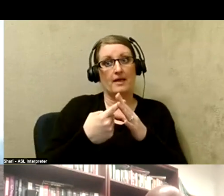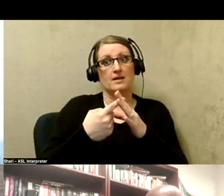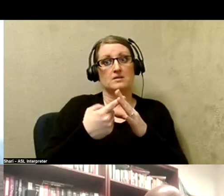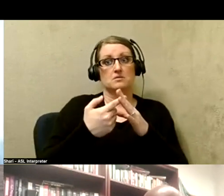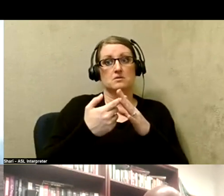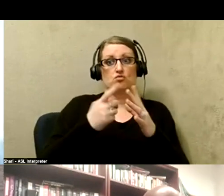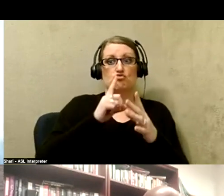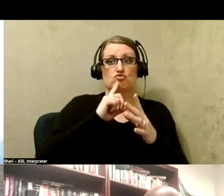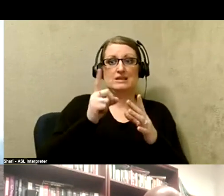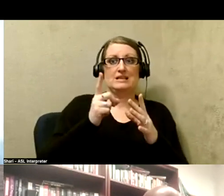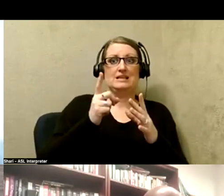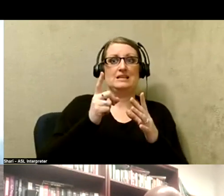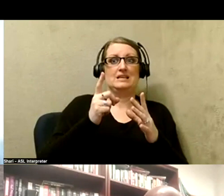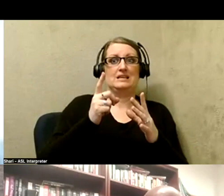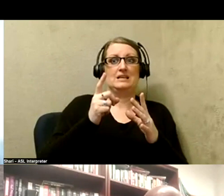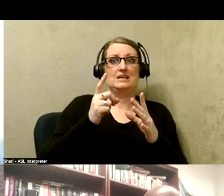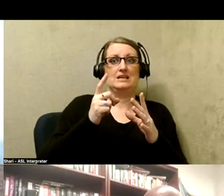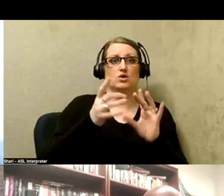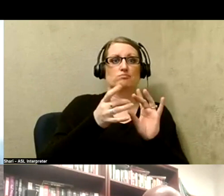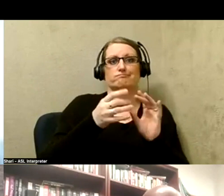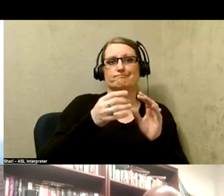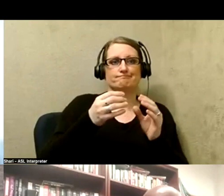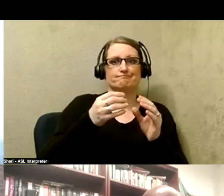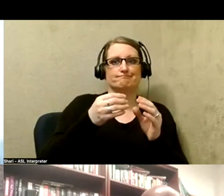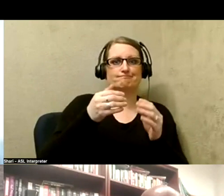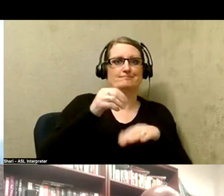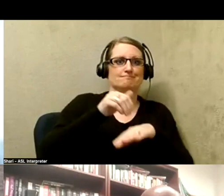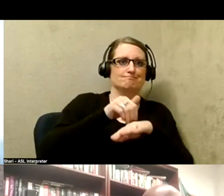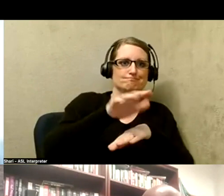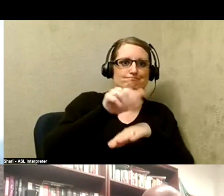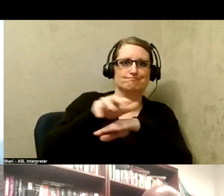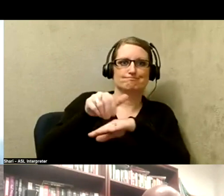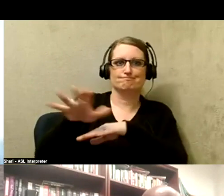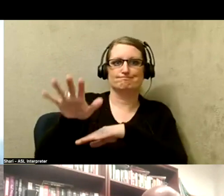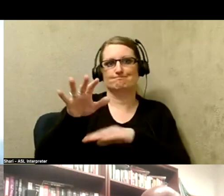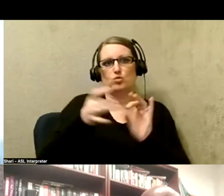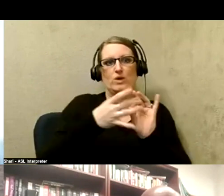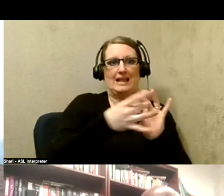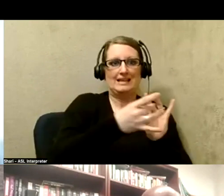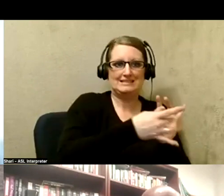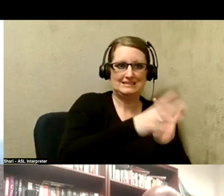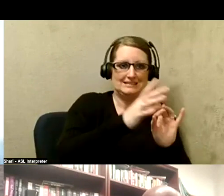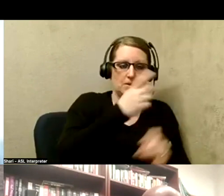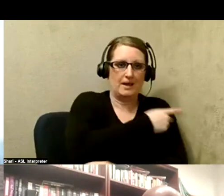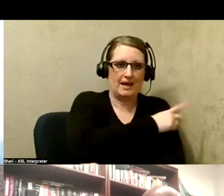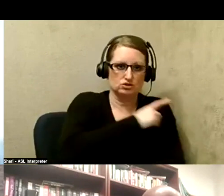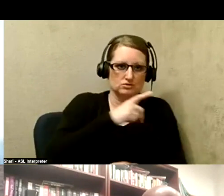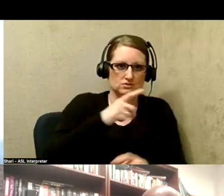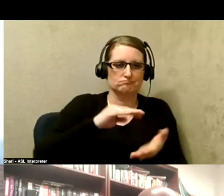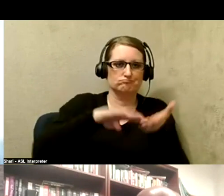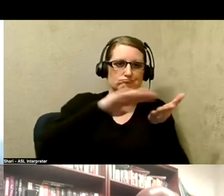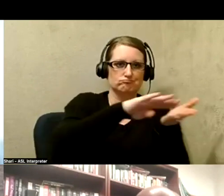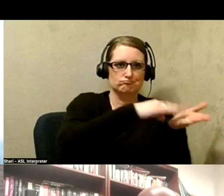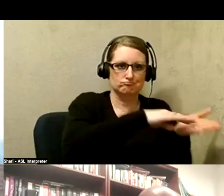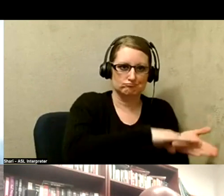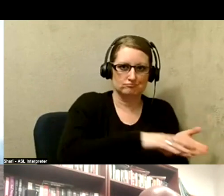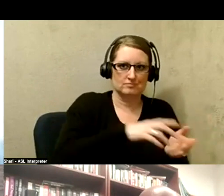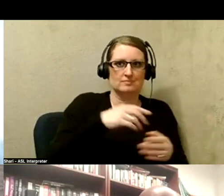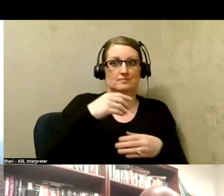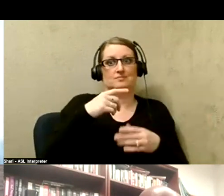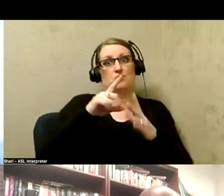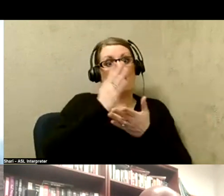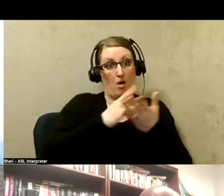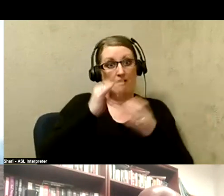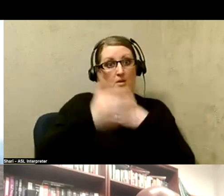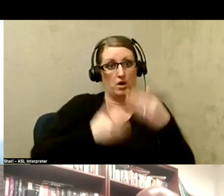releasing more and more patients from St. Elizabeth's, was incredibly critical of the process, because he essentially said